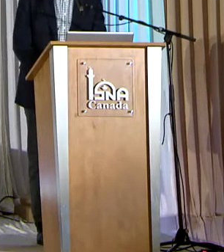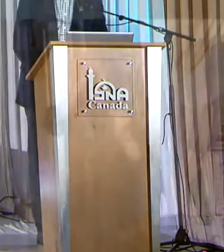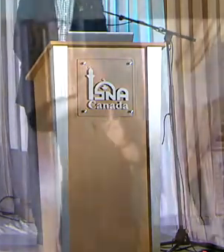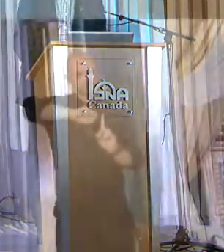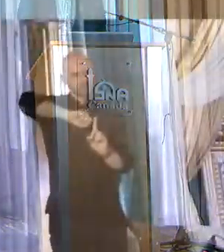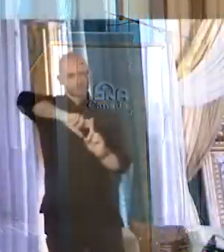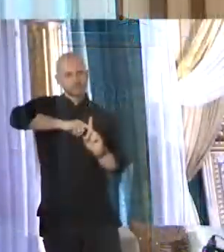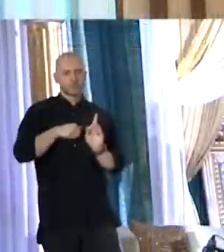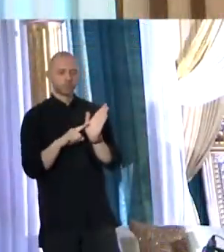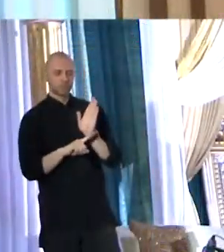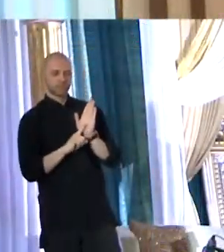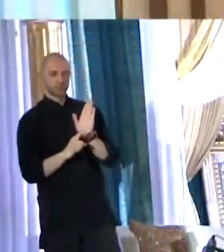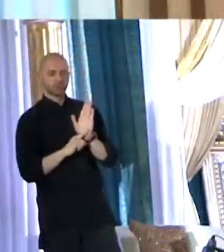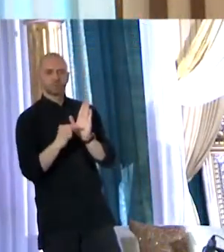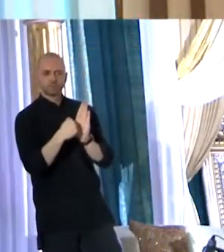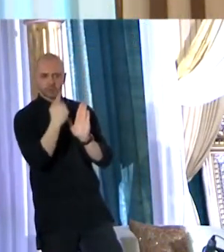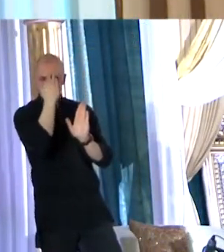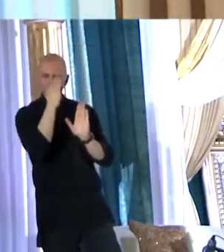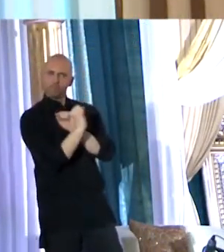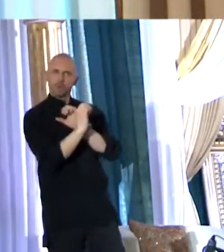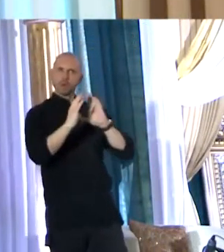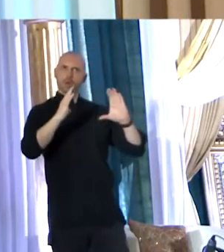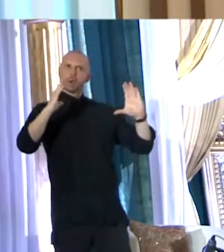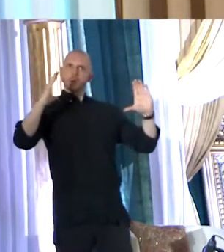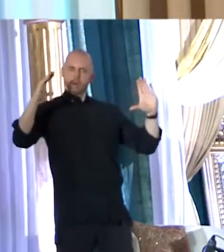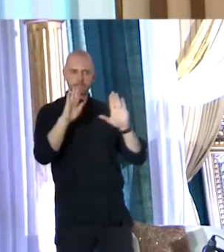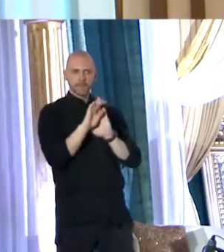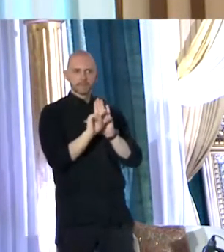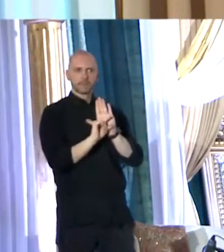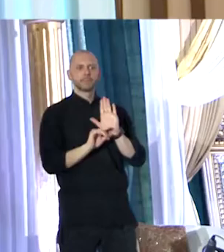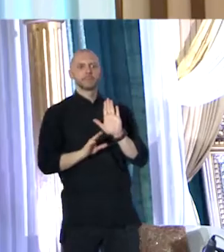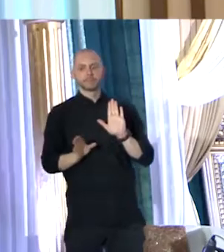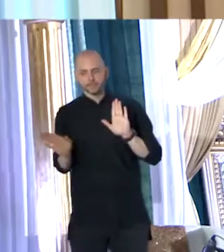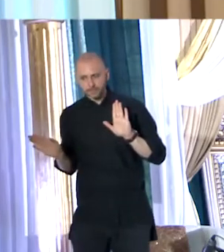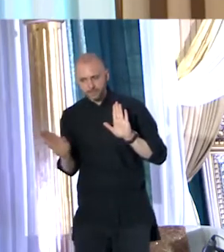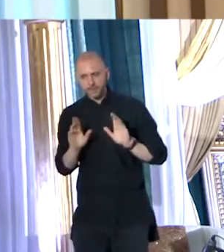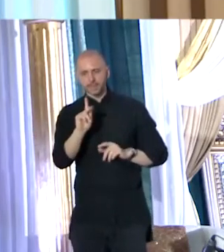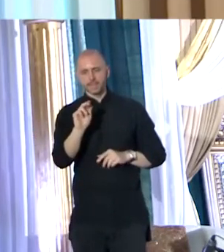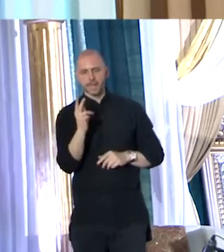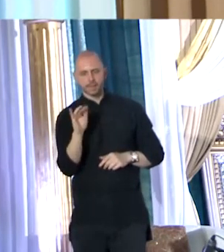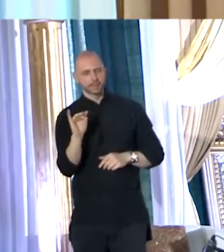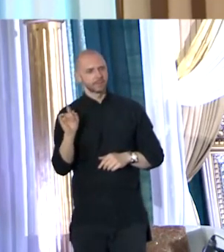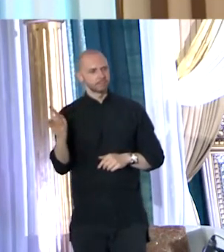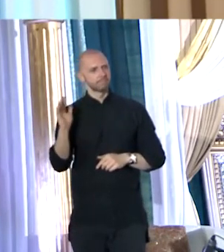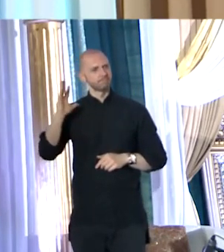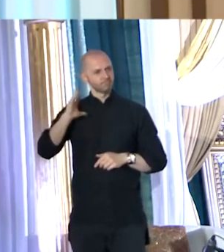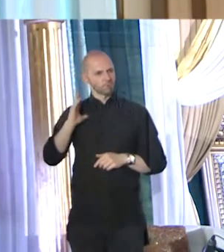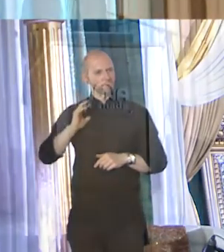research, just to give you the proper context. As Kathy indicated, back in 2006,